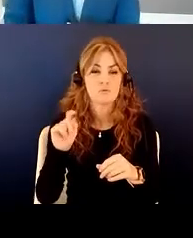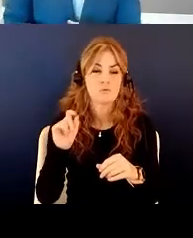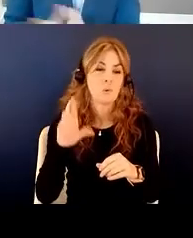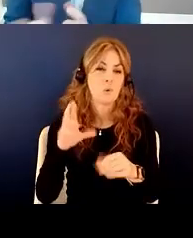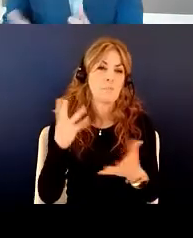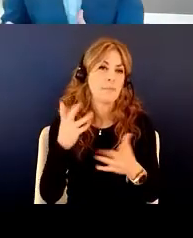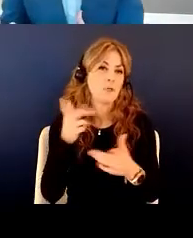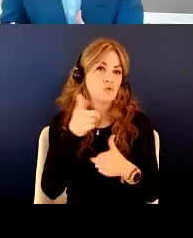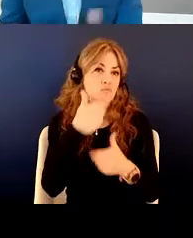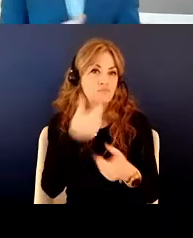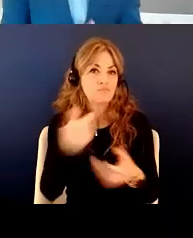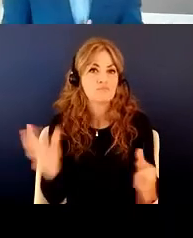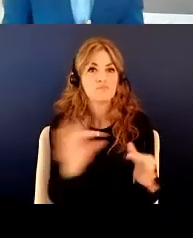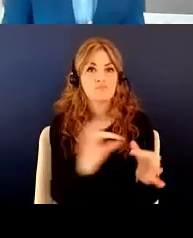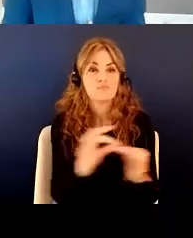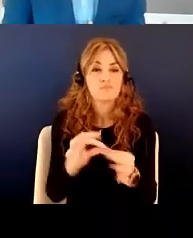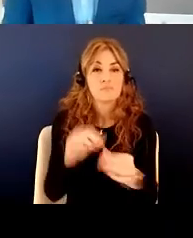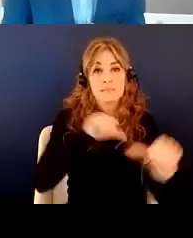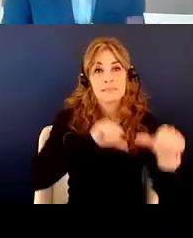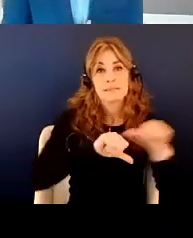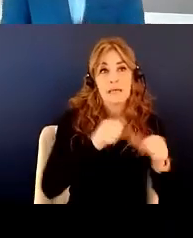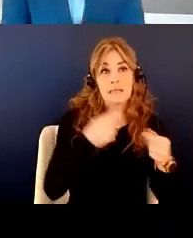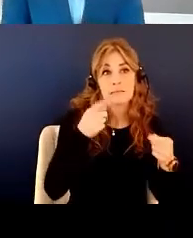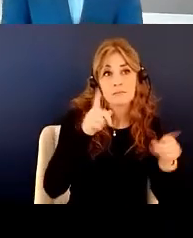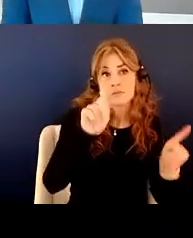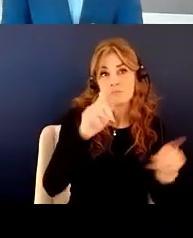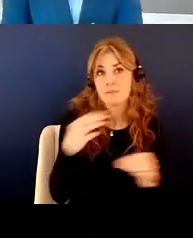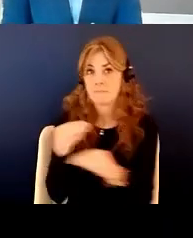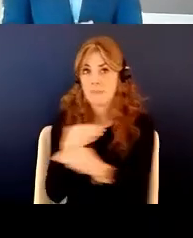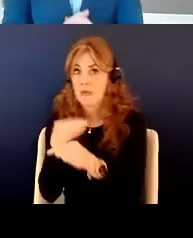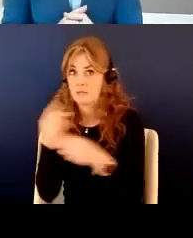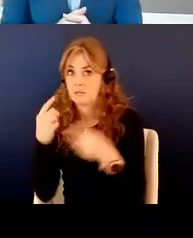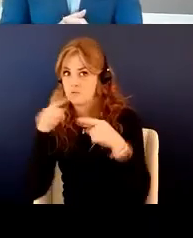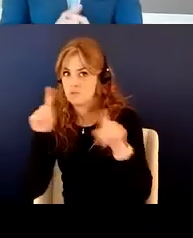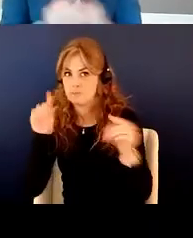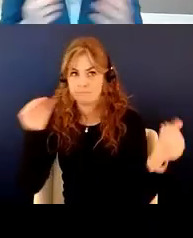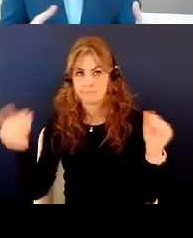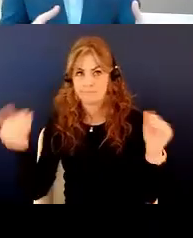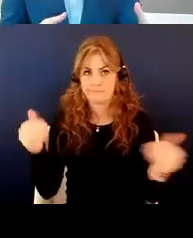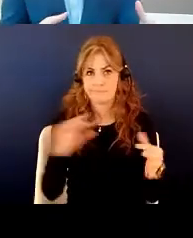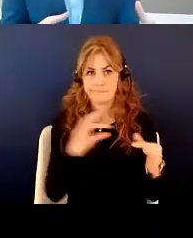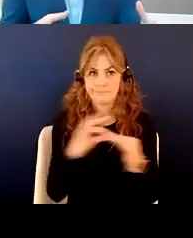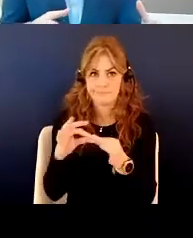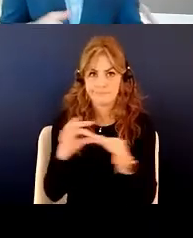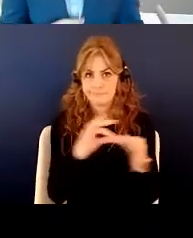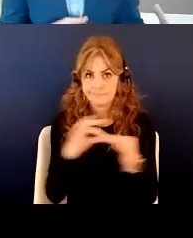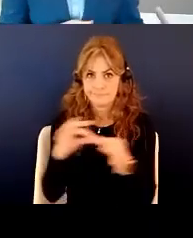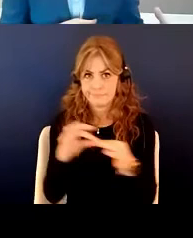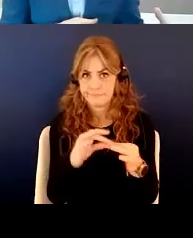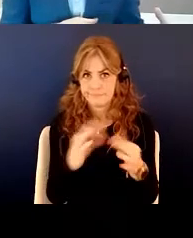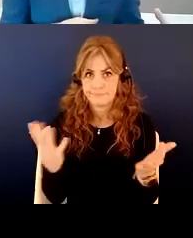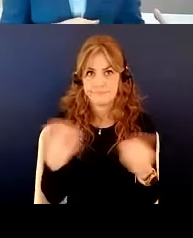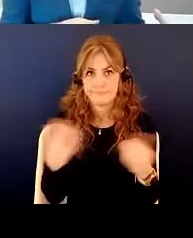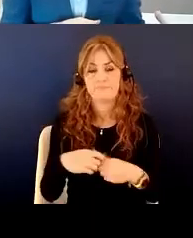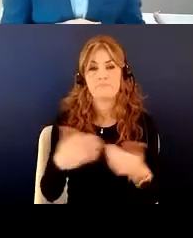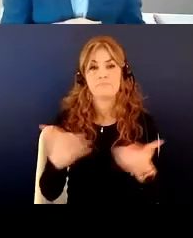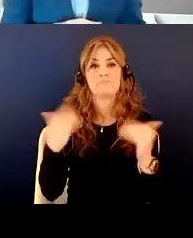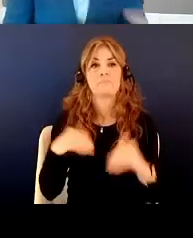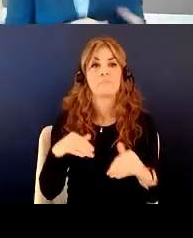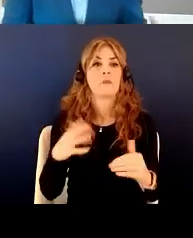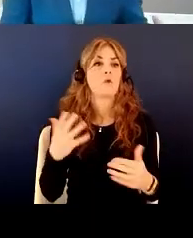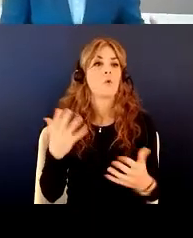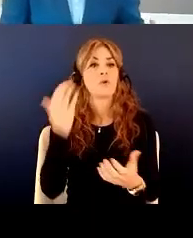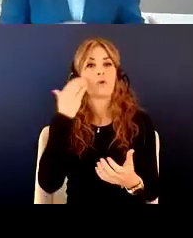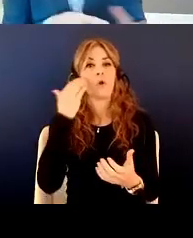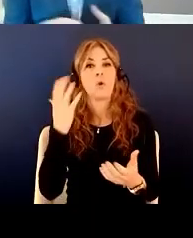between science achievement and math achievement. If you were interested in estimating